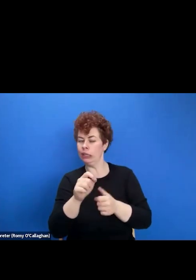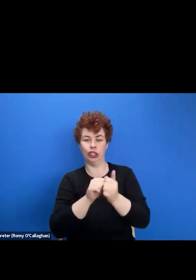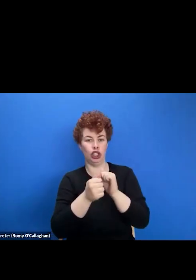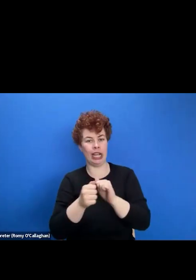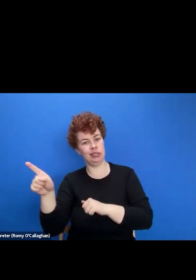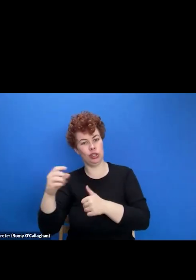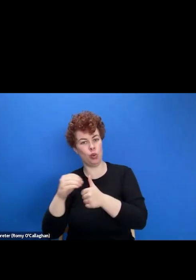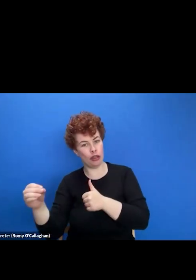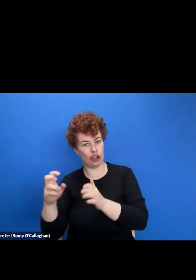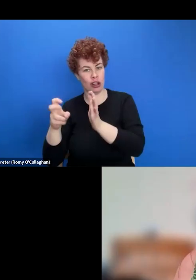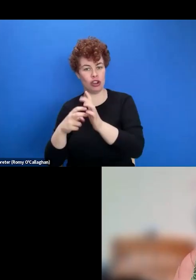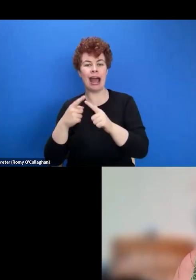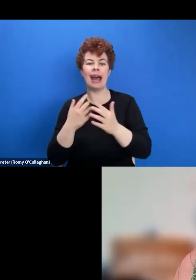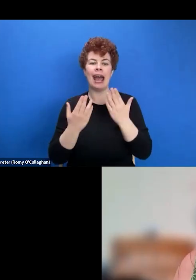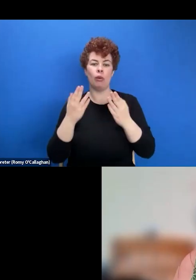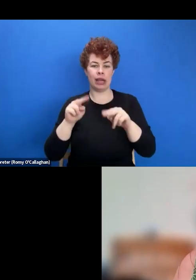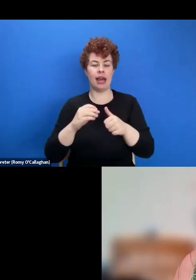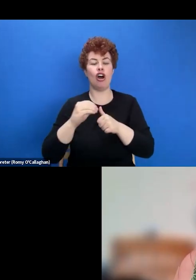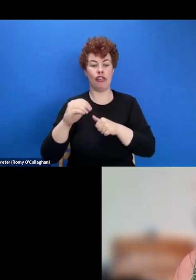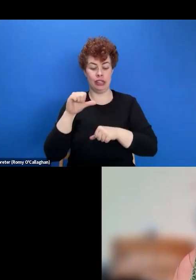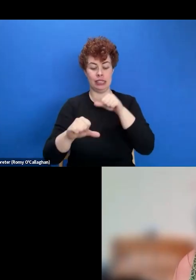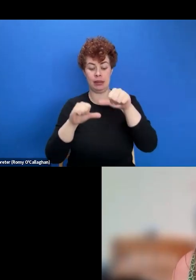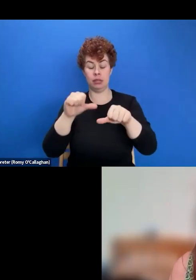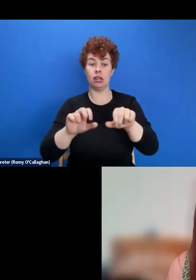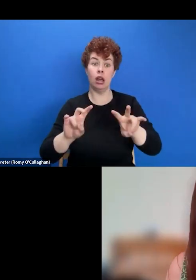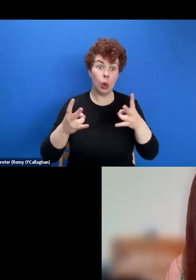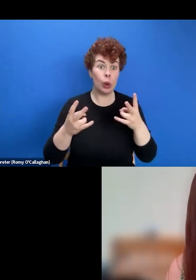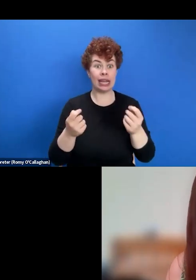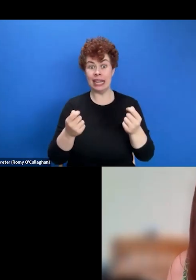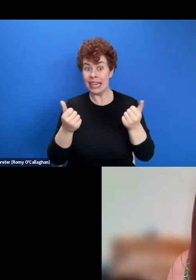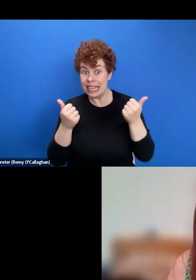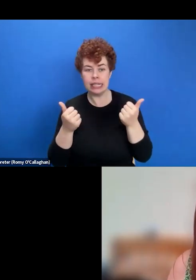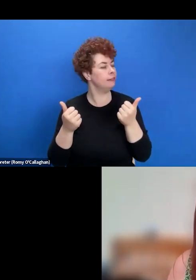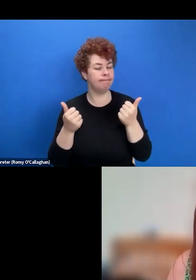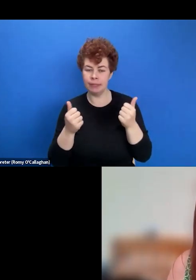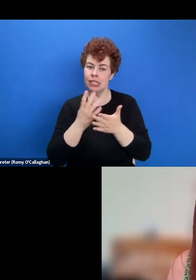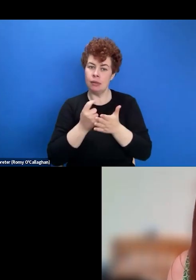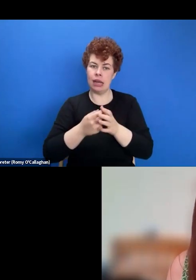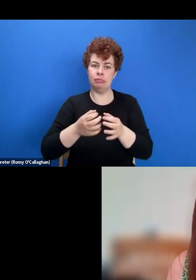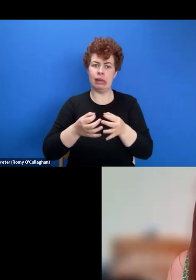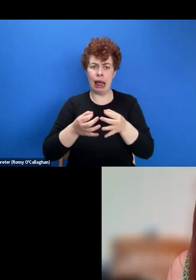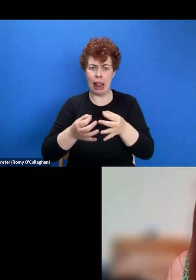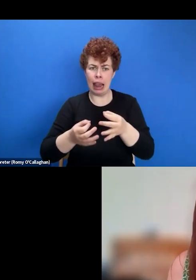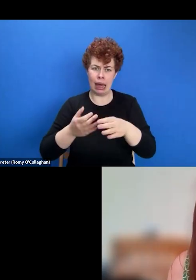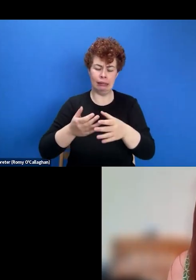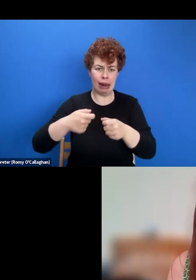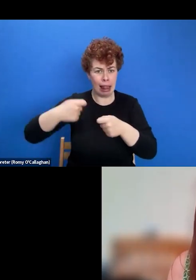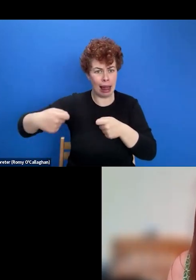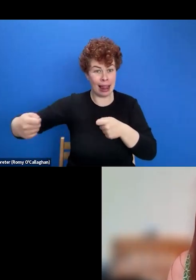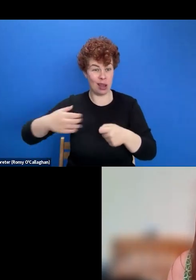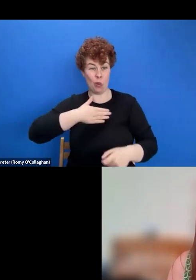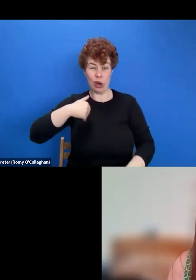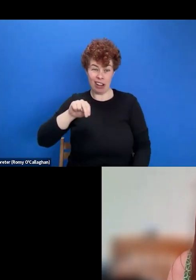can we take further steps. And some of these things aren't short, easy decisions to make. As an NGO which has